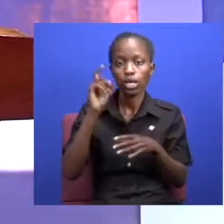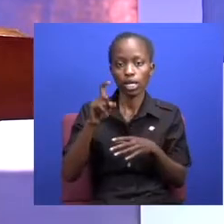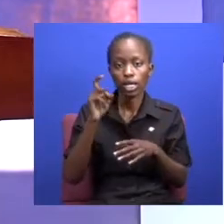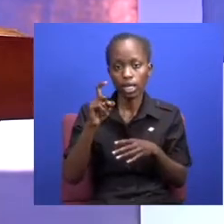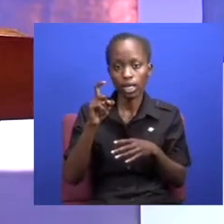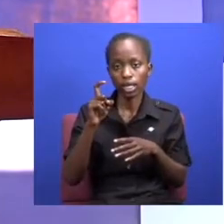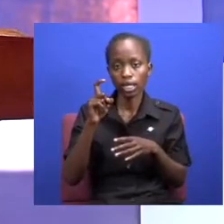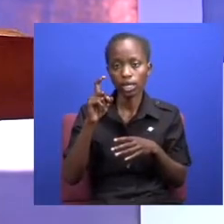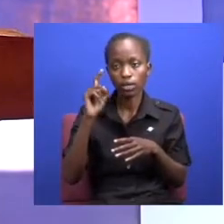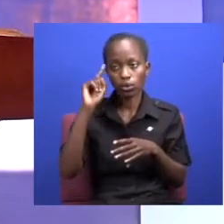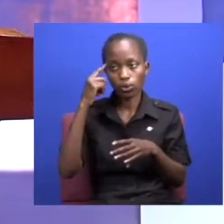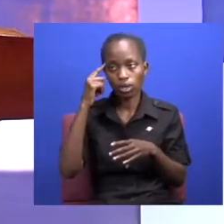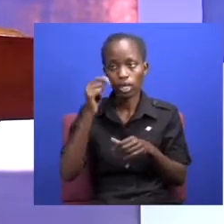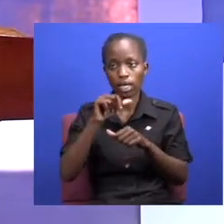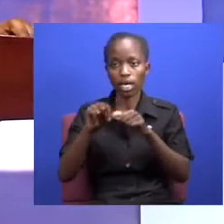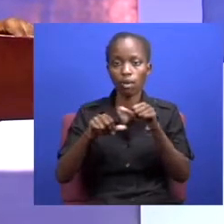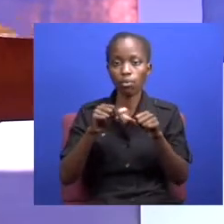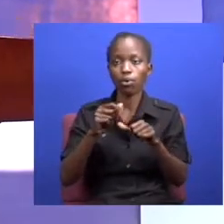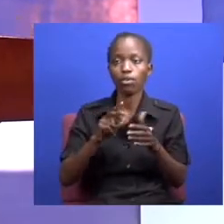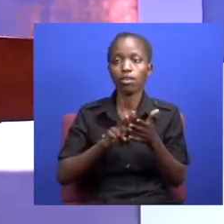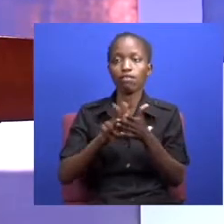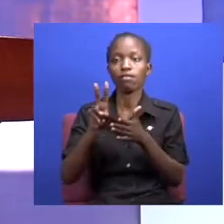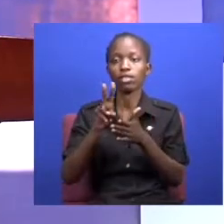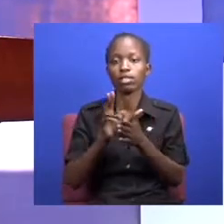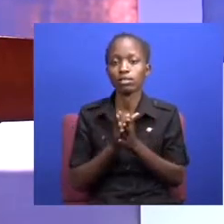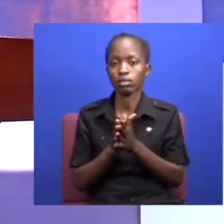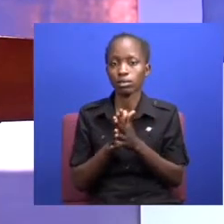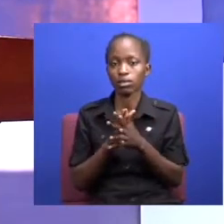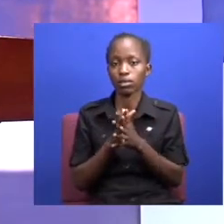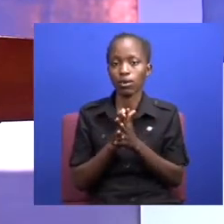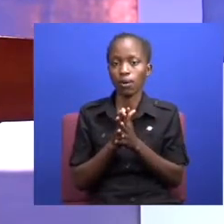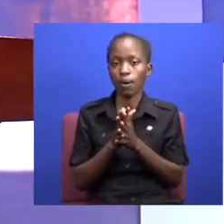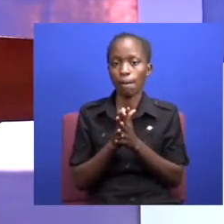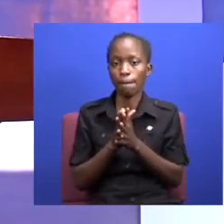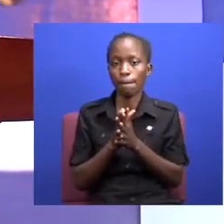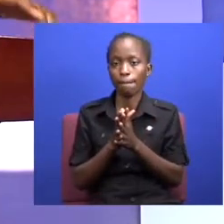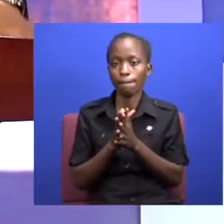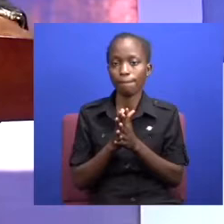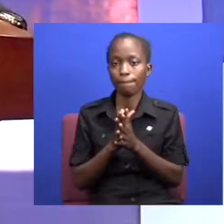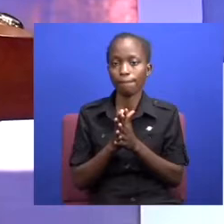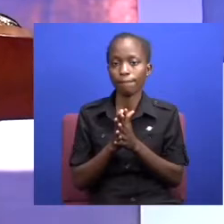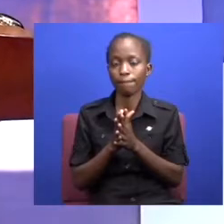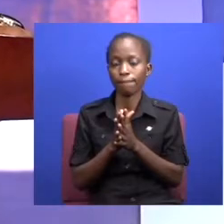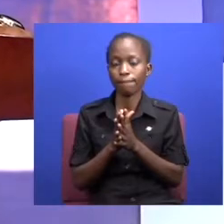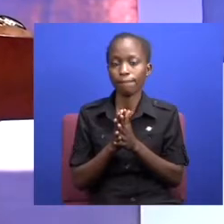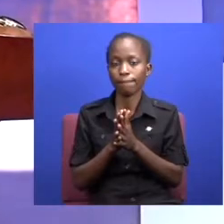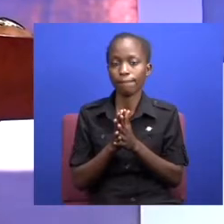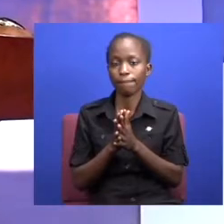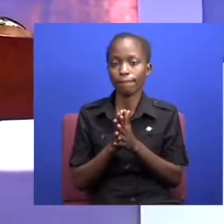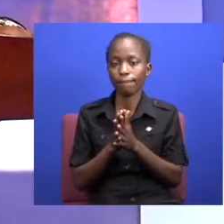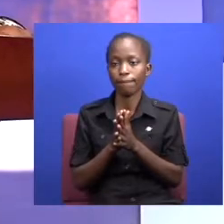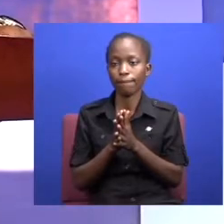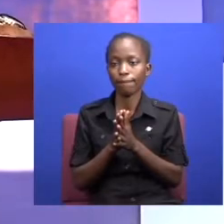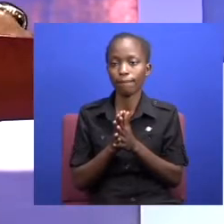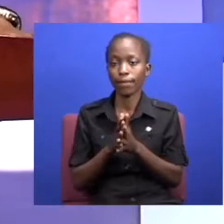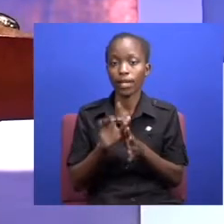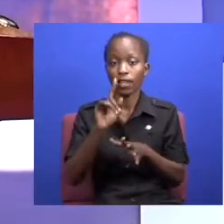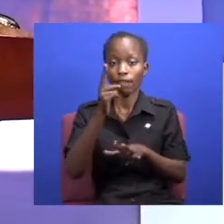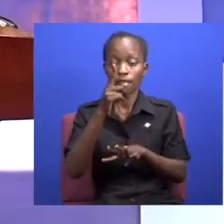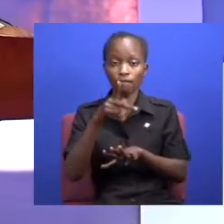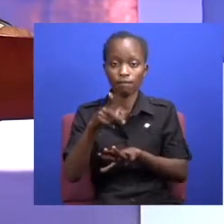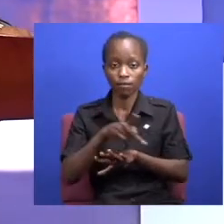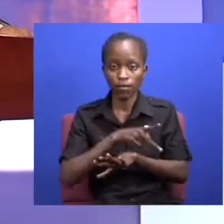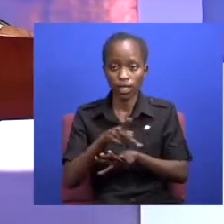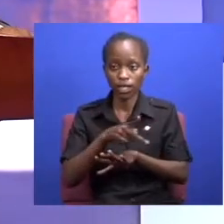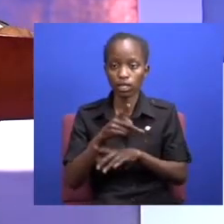to meditate on the scripture, meaning that we need to mull over the scripture. And Psalm chapter 1, the first